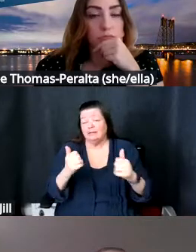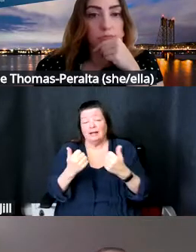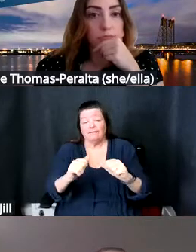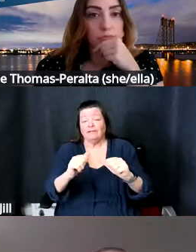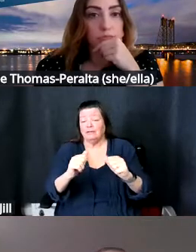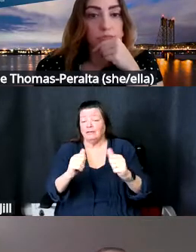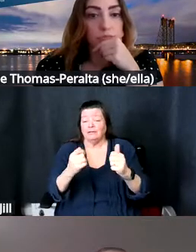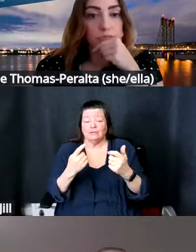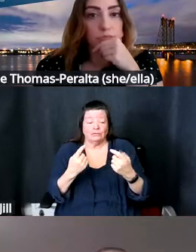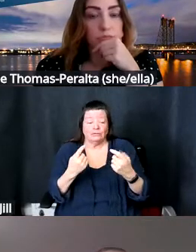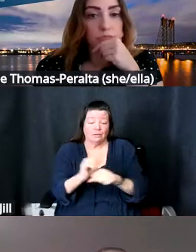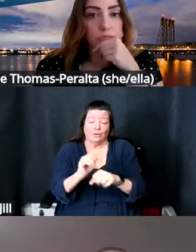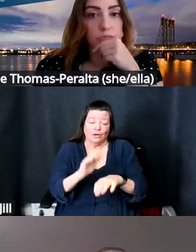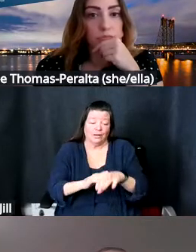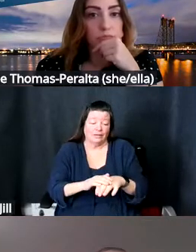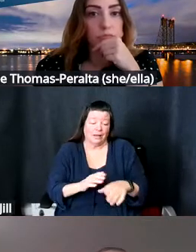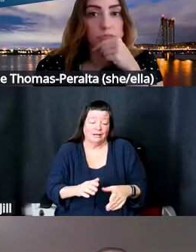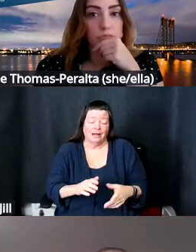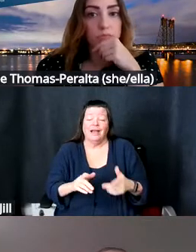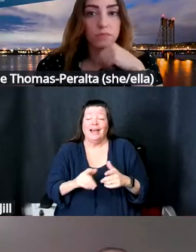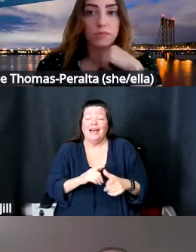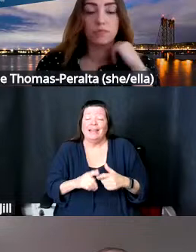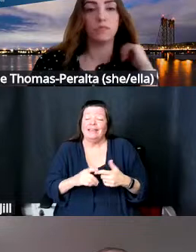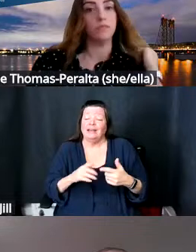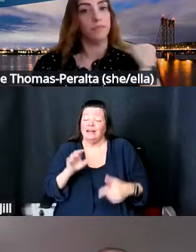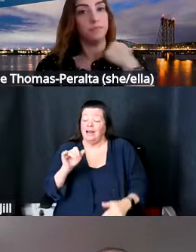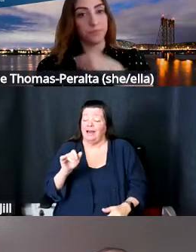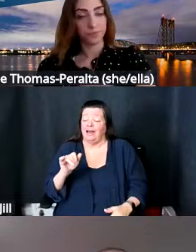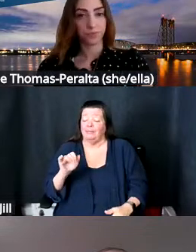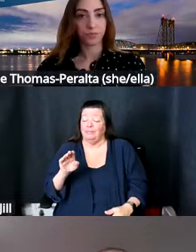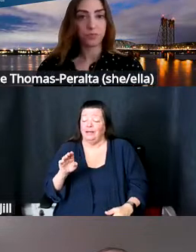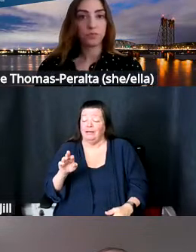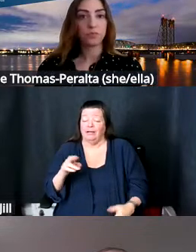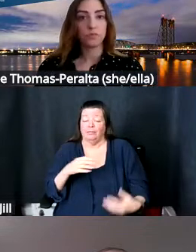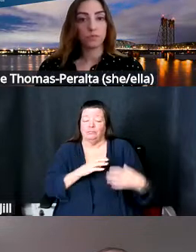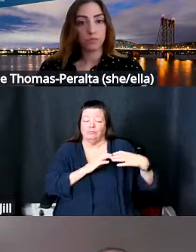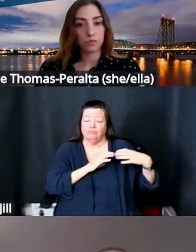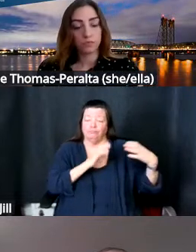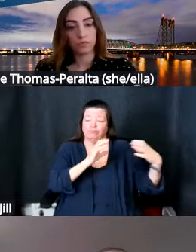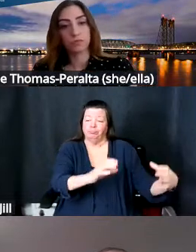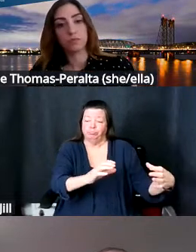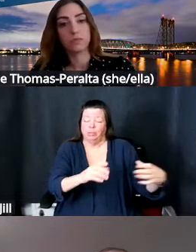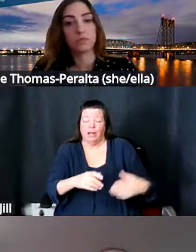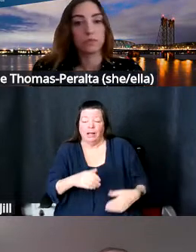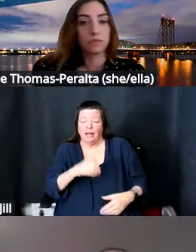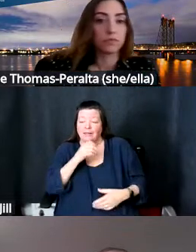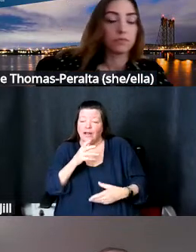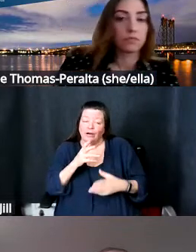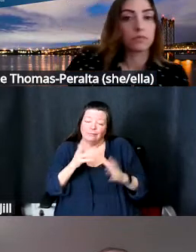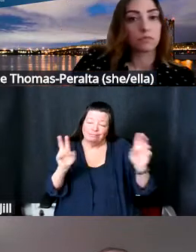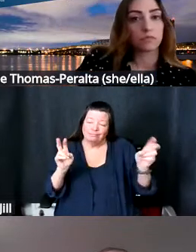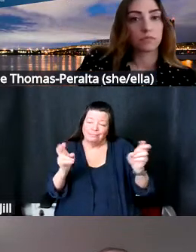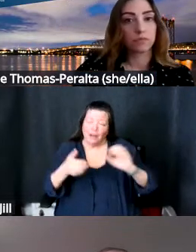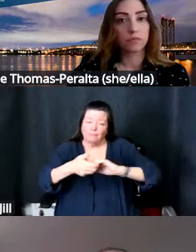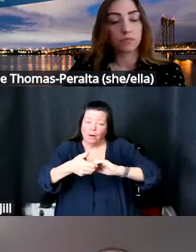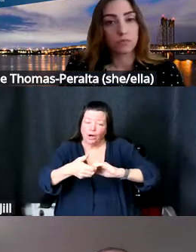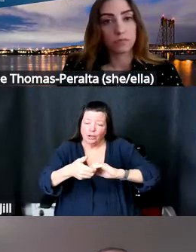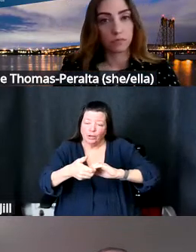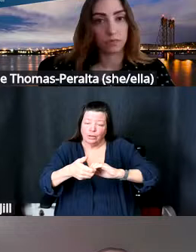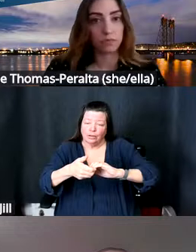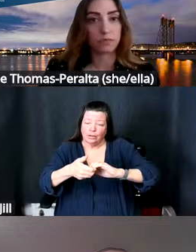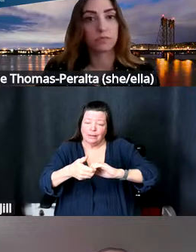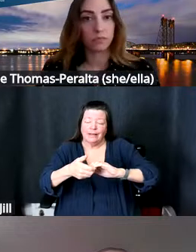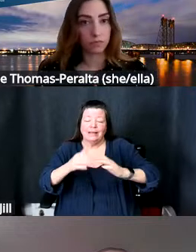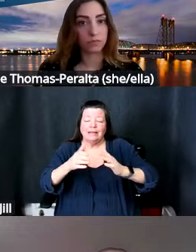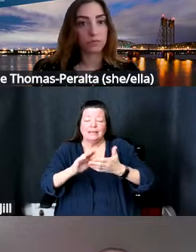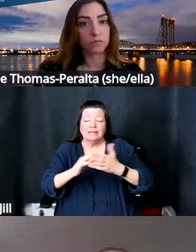effort. And that takes it off the IBR. It's not their job. They're just a partner in a city-run